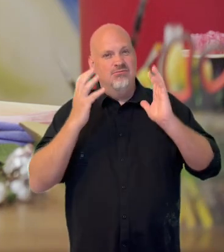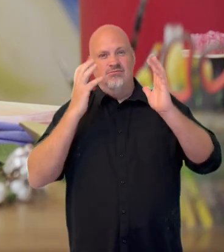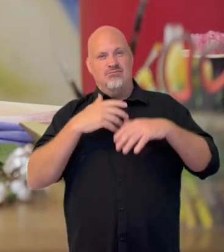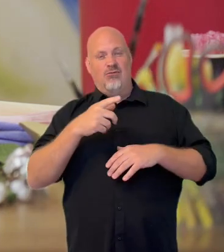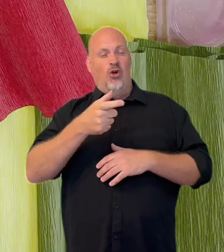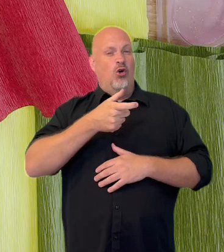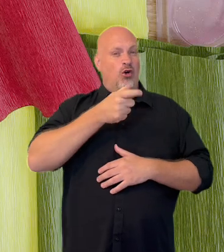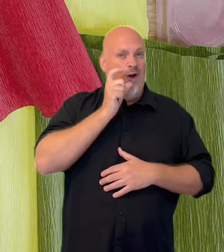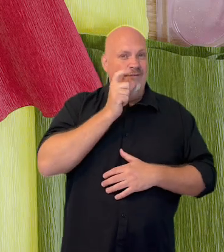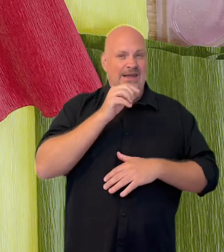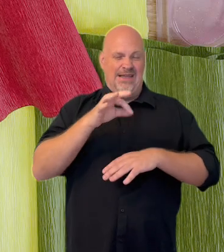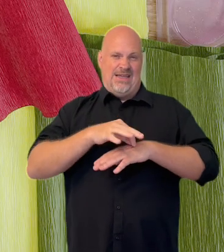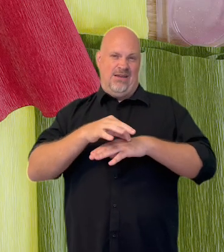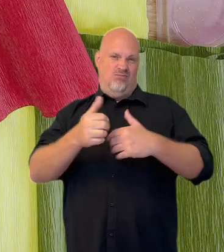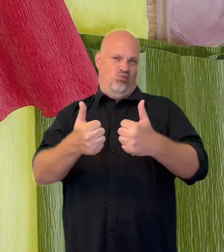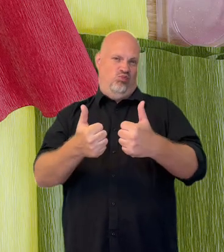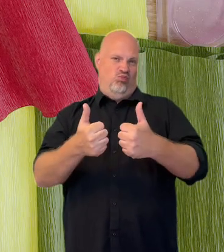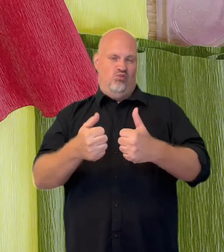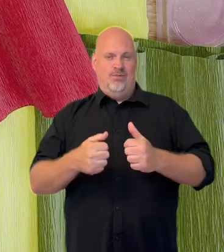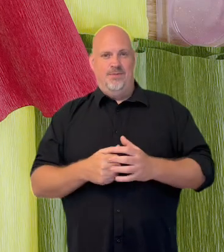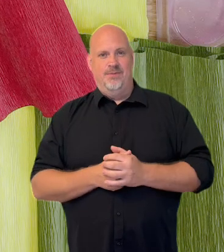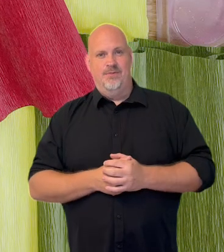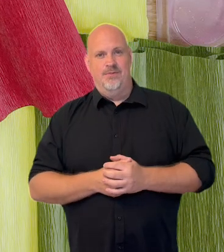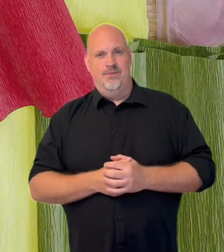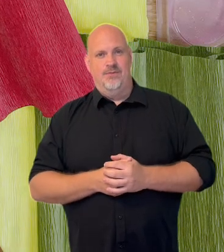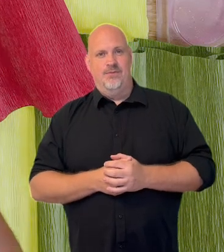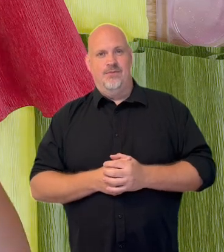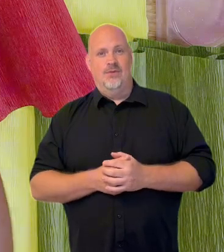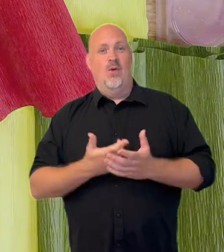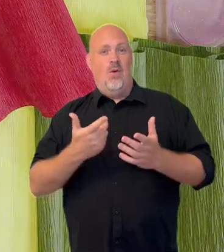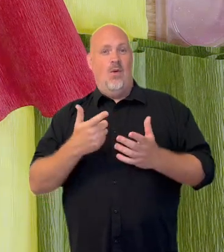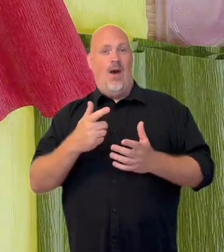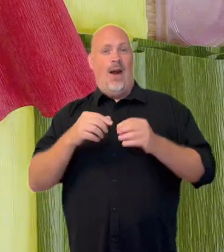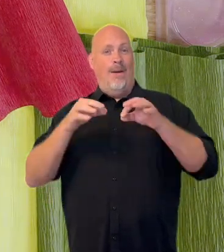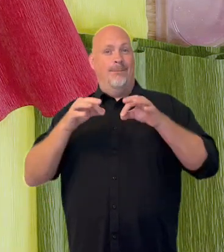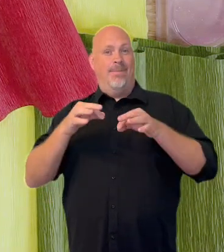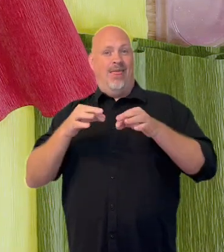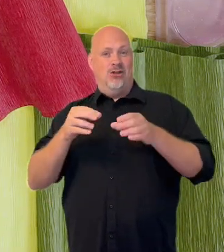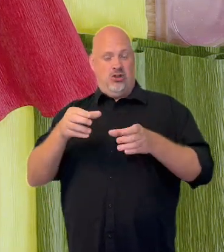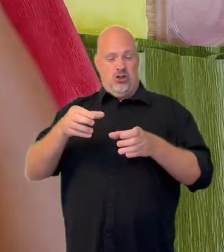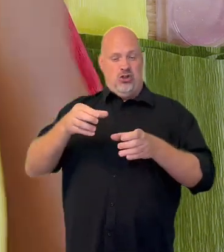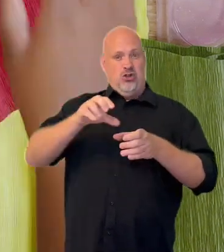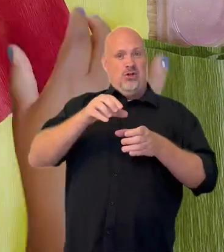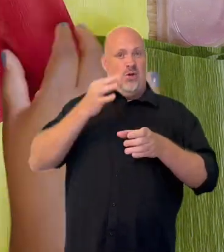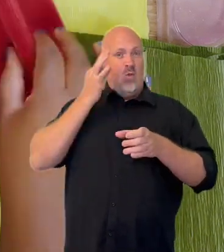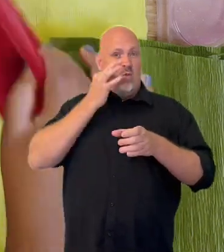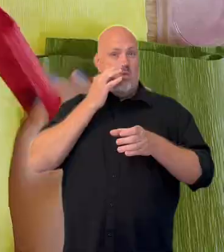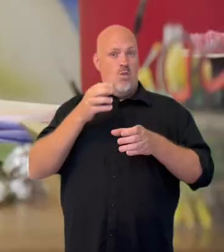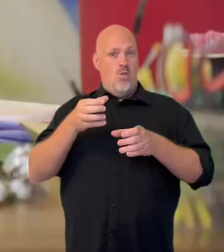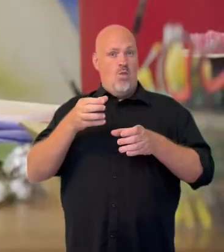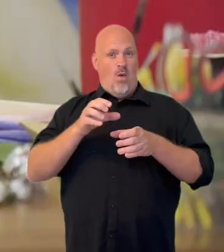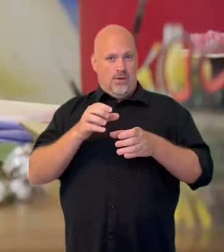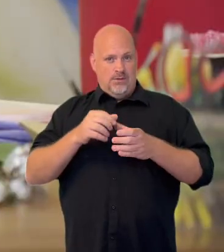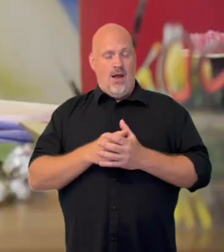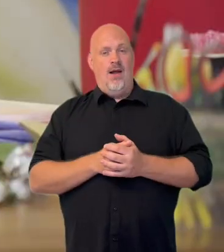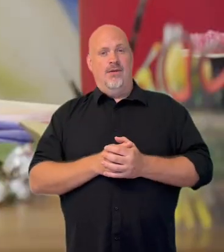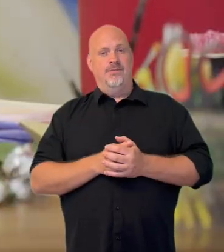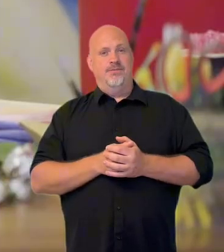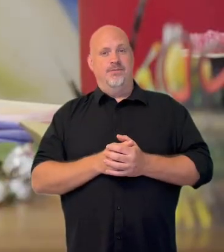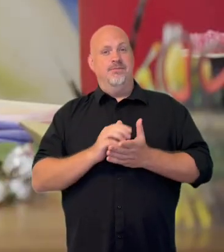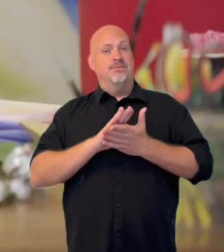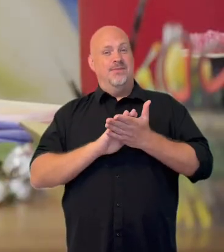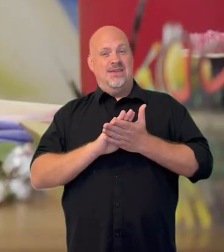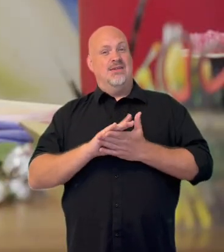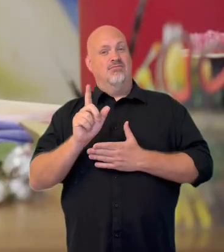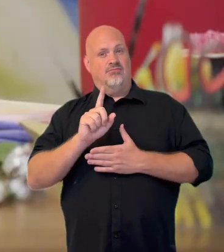perfectly fine. But pour some bleach into this water And what this will do is strip